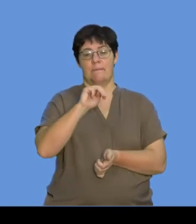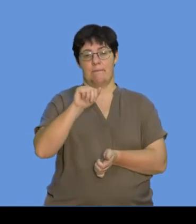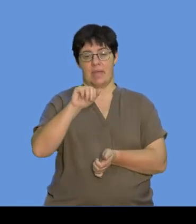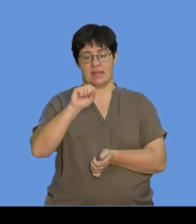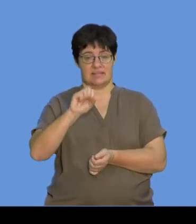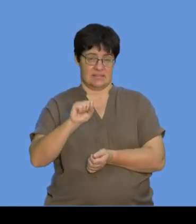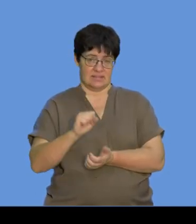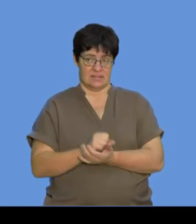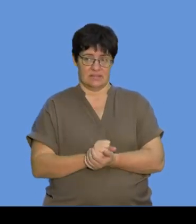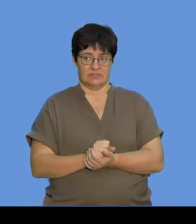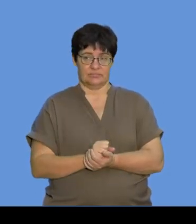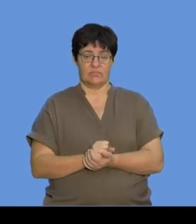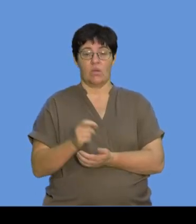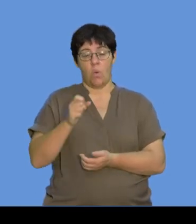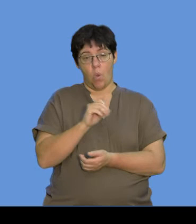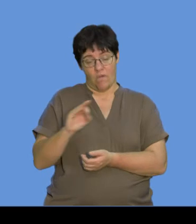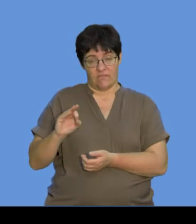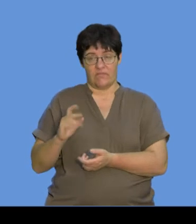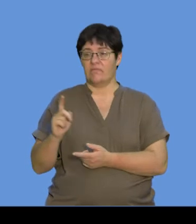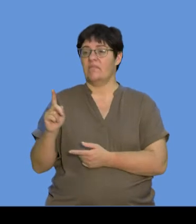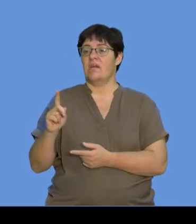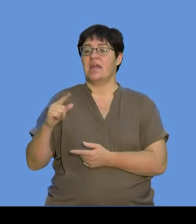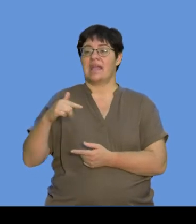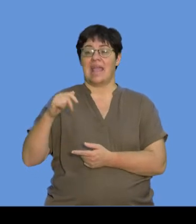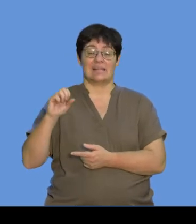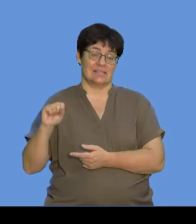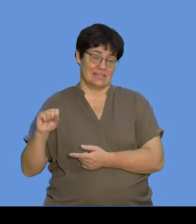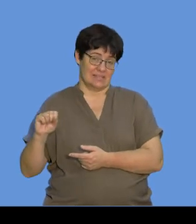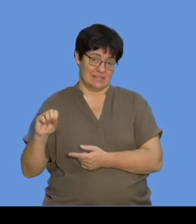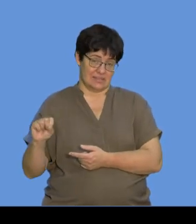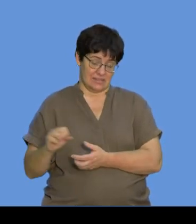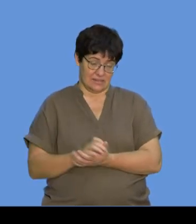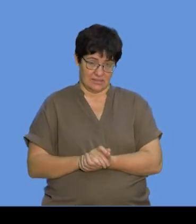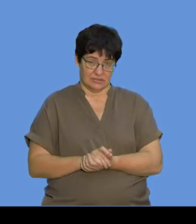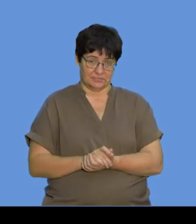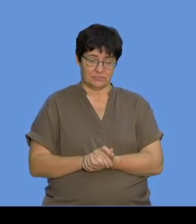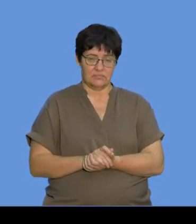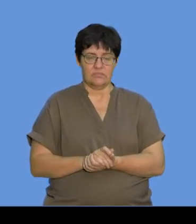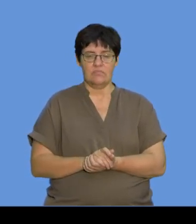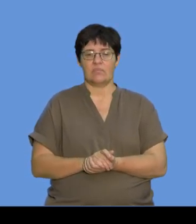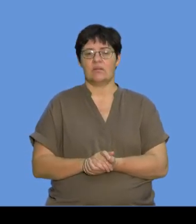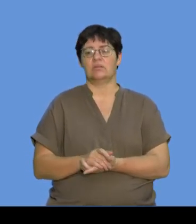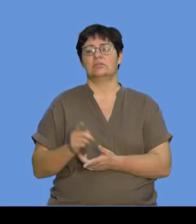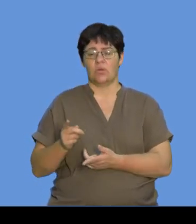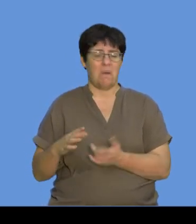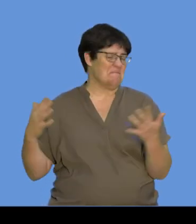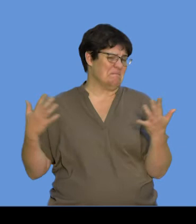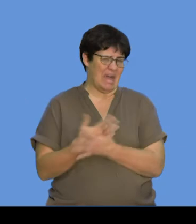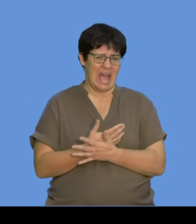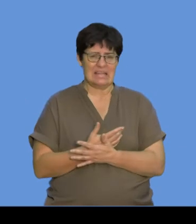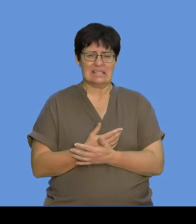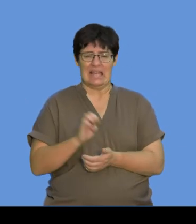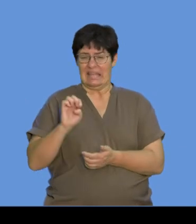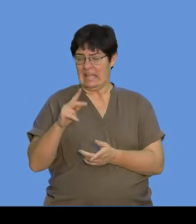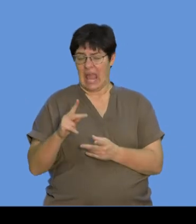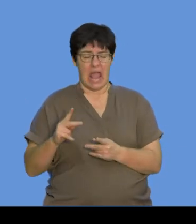a gas, right? But we know that gas particles, they move very fast, they've got high kinetic energy, they fill all the spaces, but